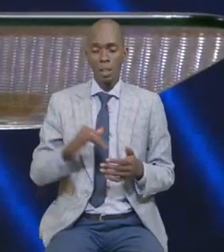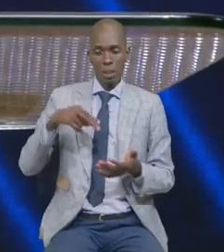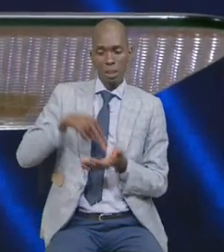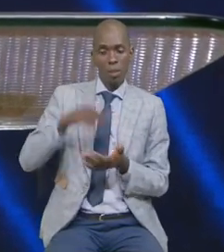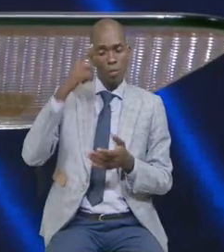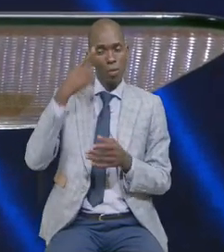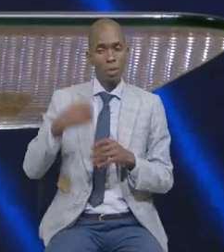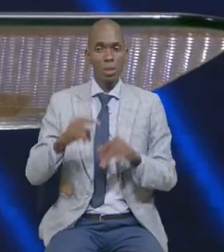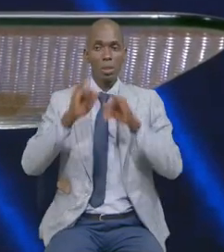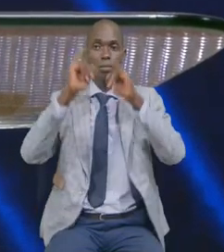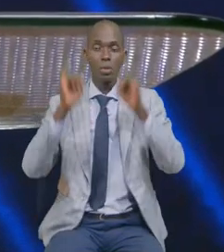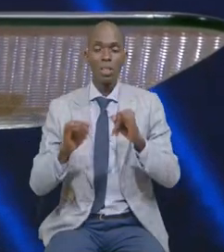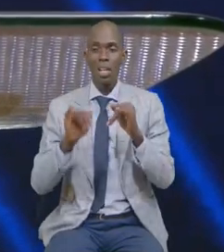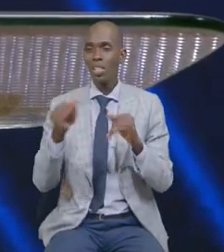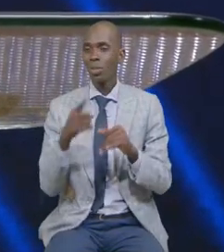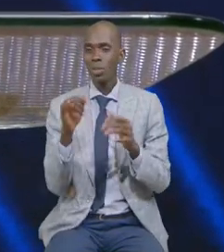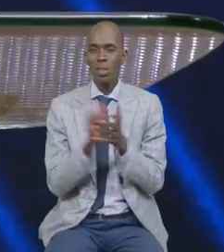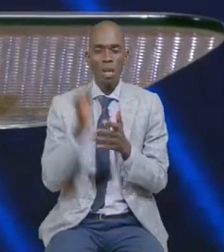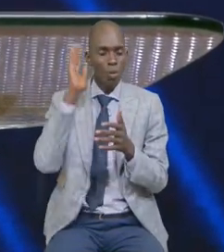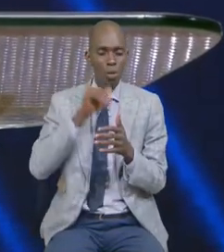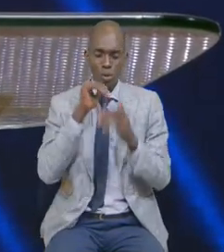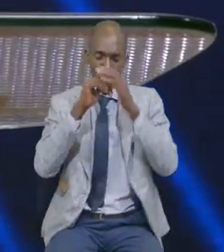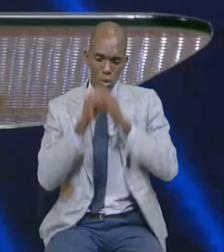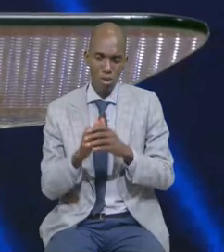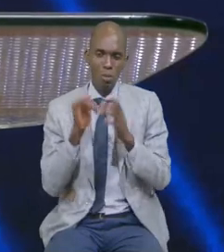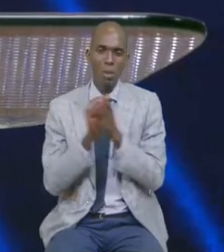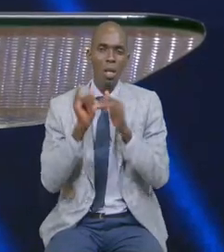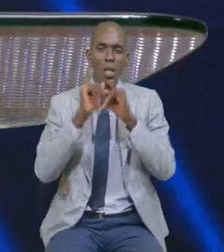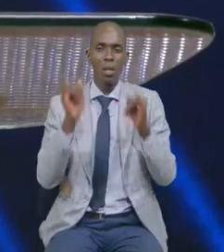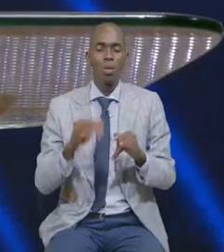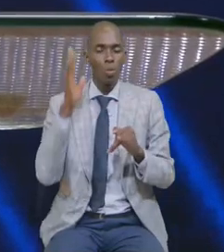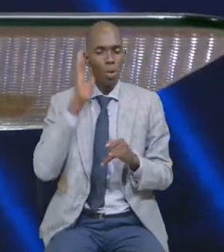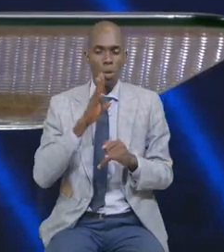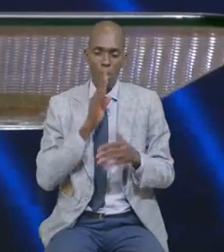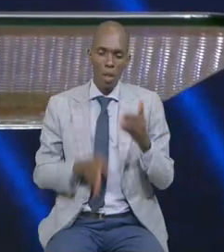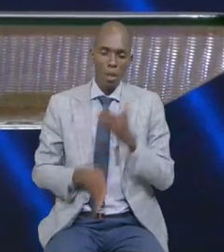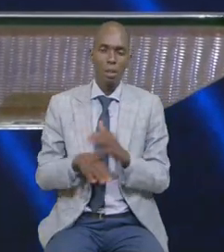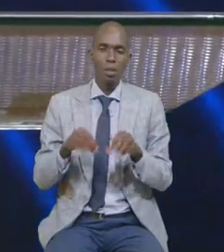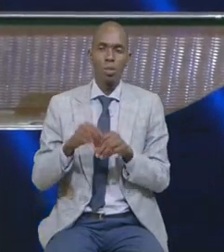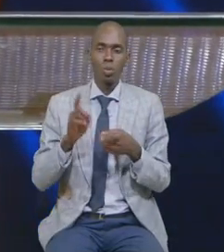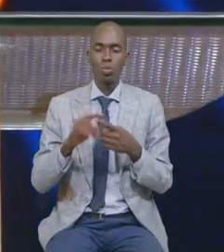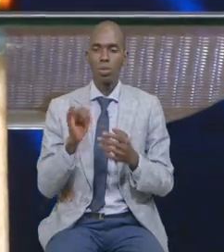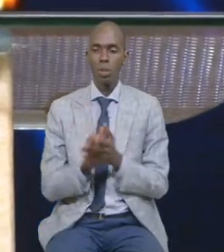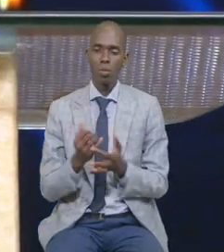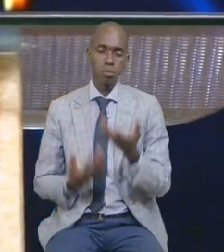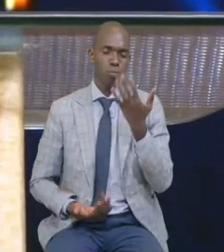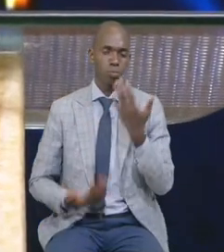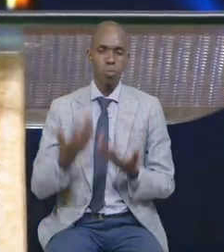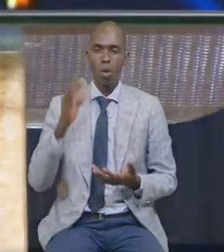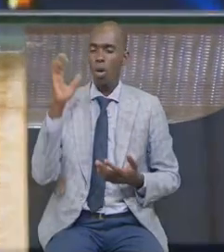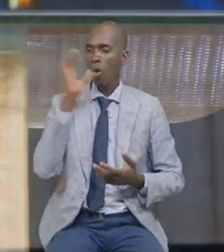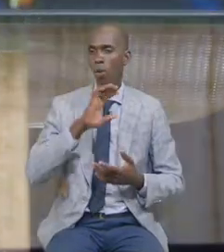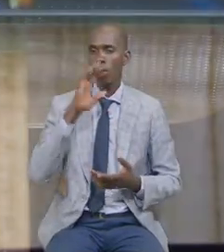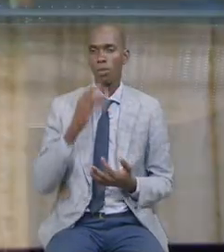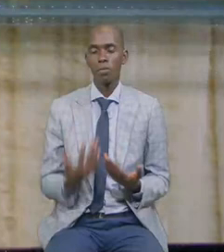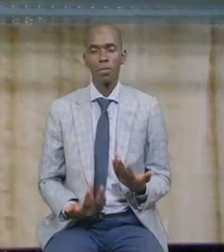will be cast into burning fiery furnace. That's the gambling he wants you, he wants there, he wanted